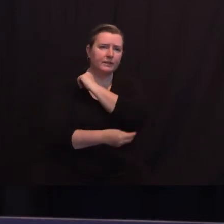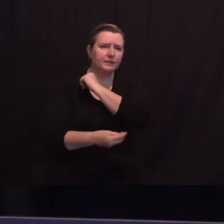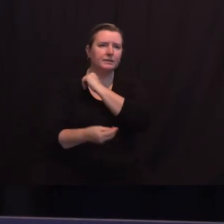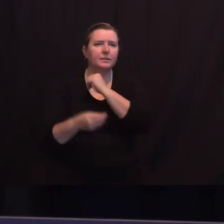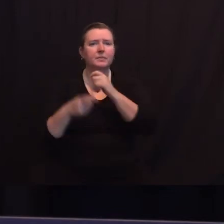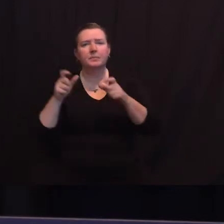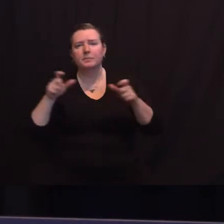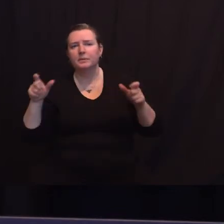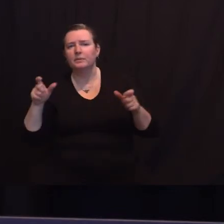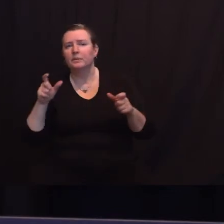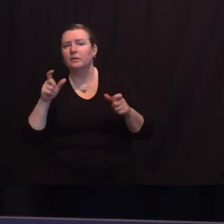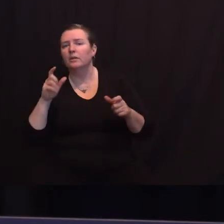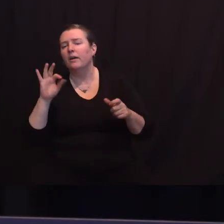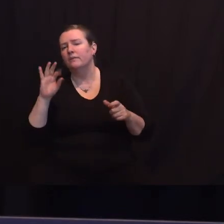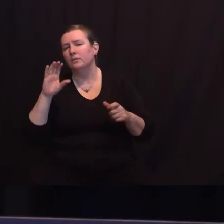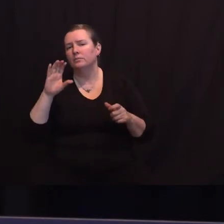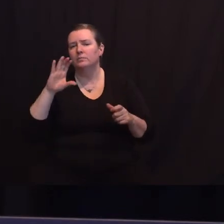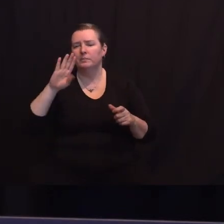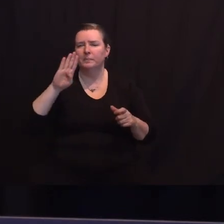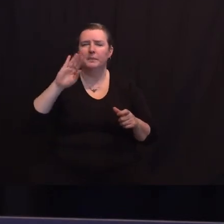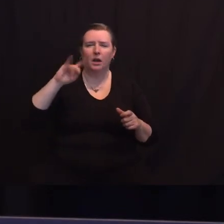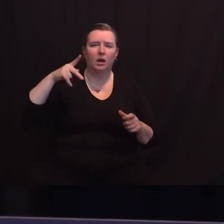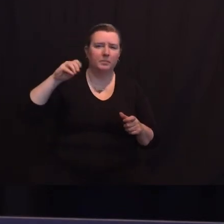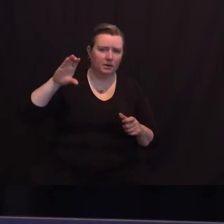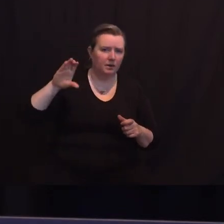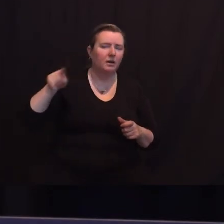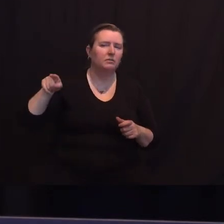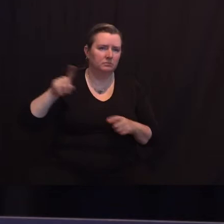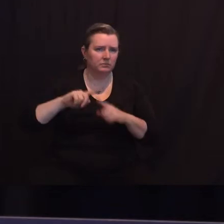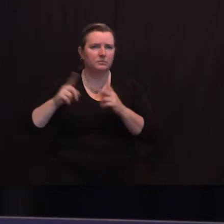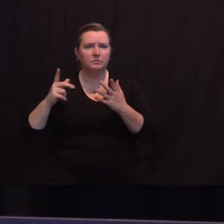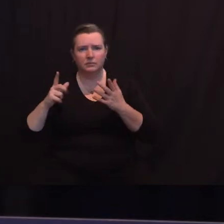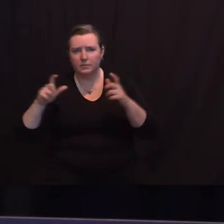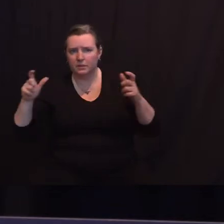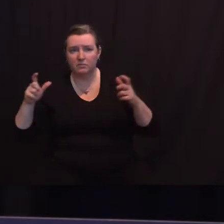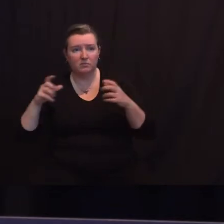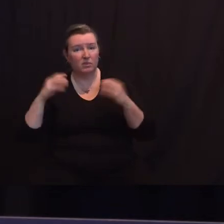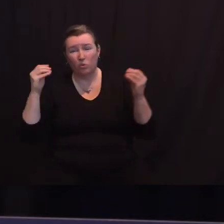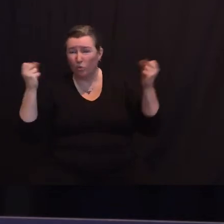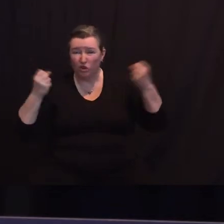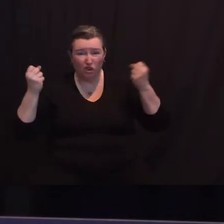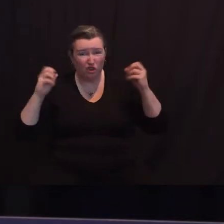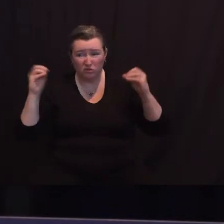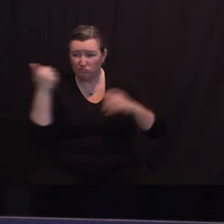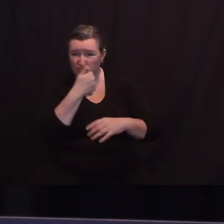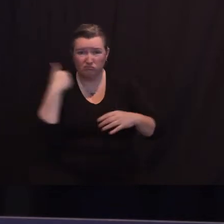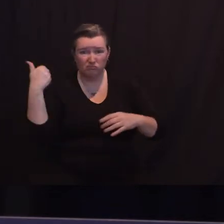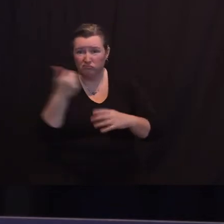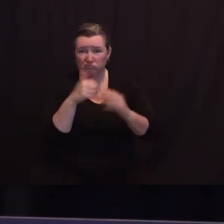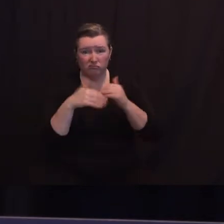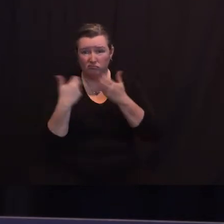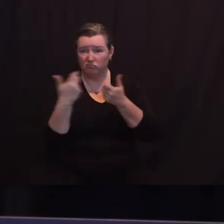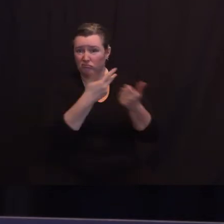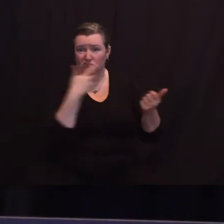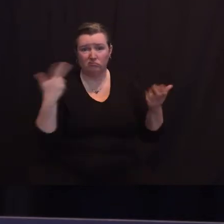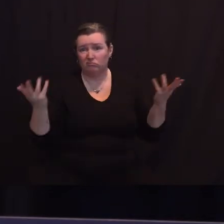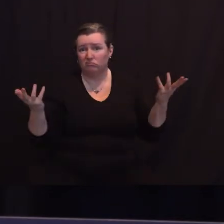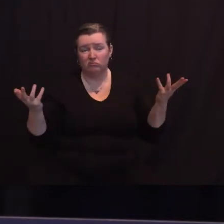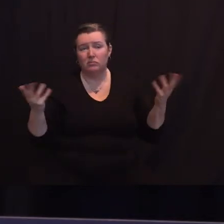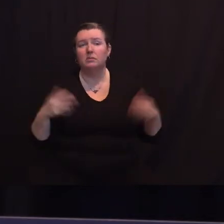and percent of individuals that do not have a car, for instance. Then we look at throughput.